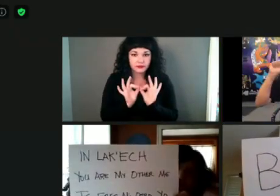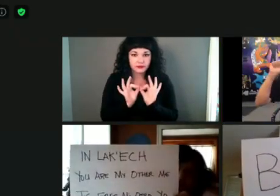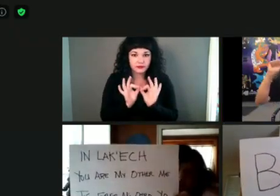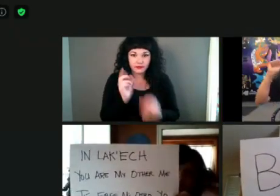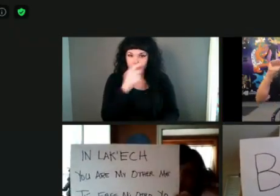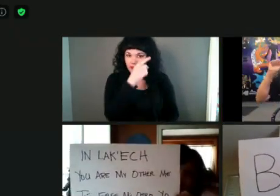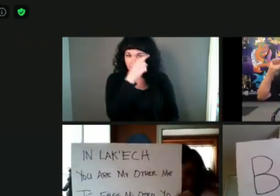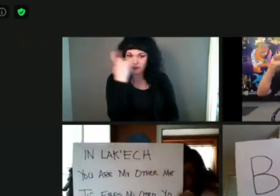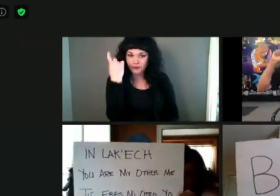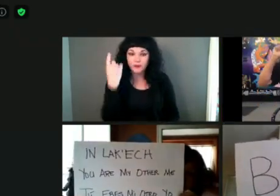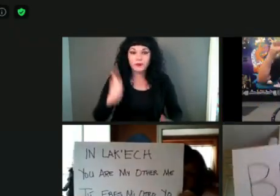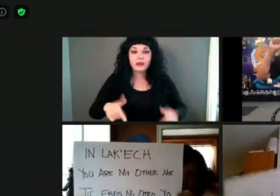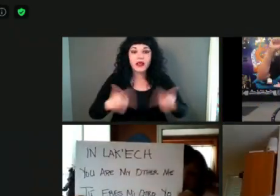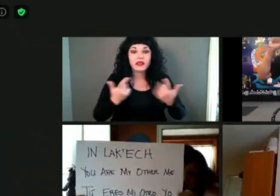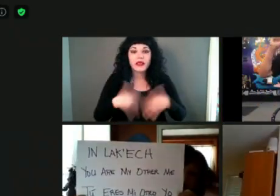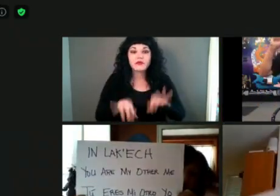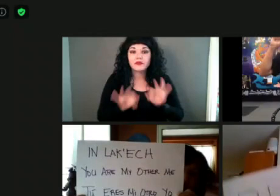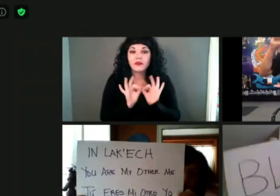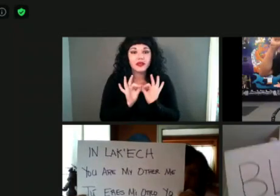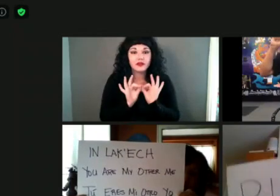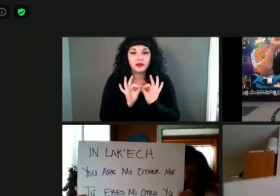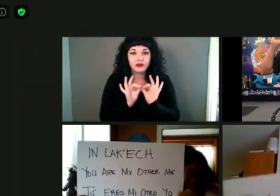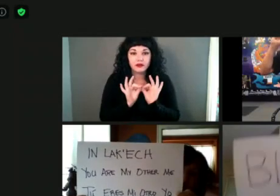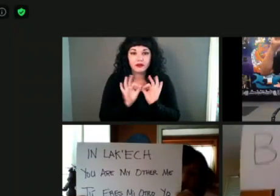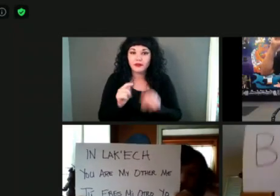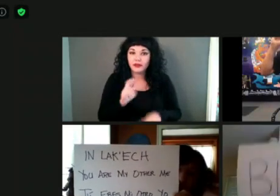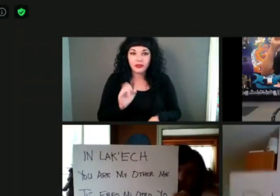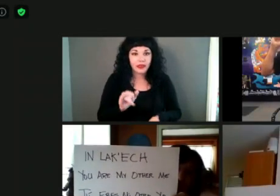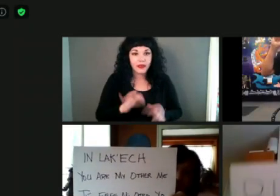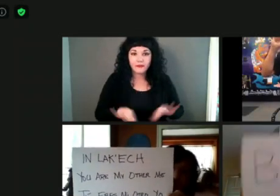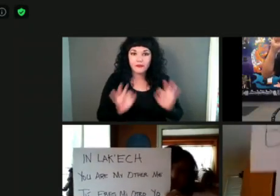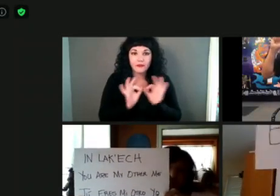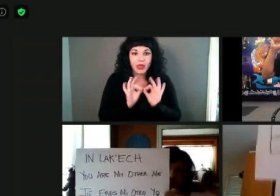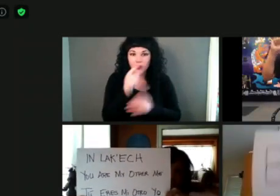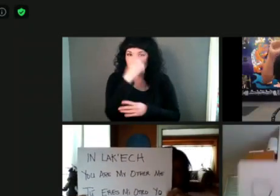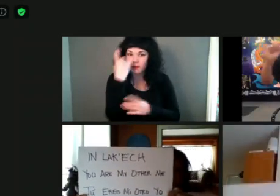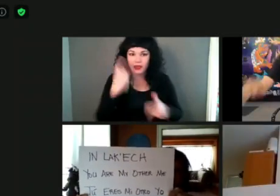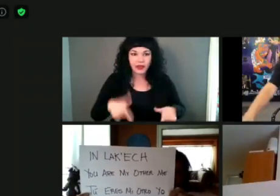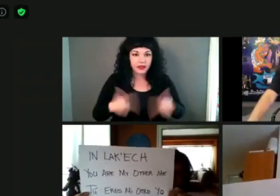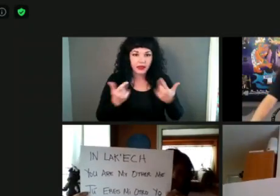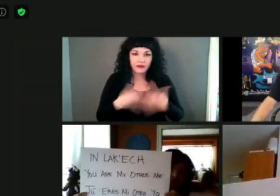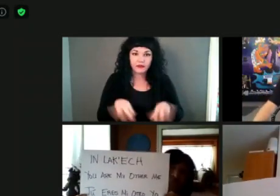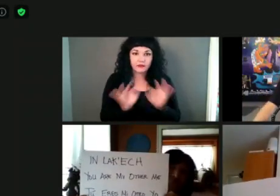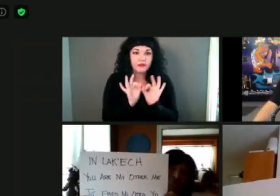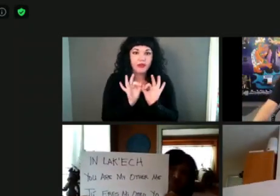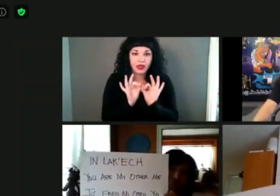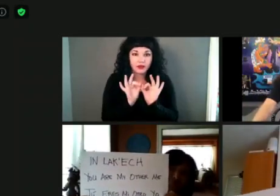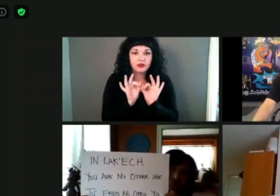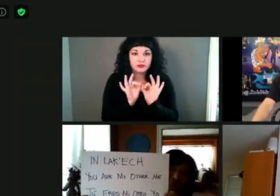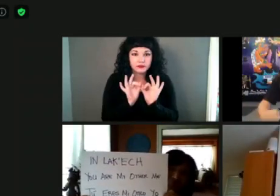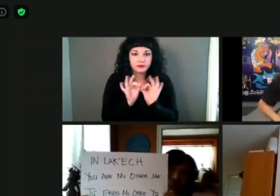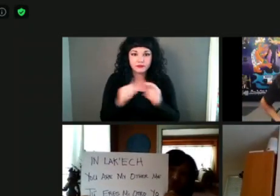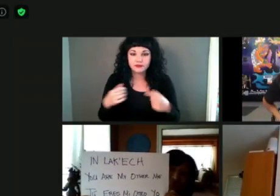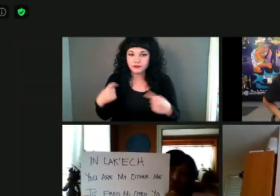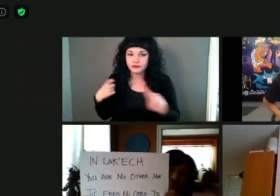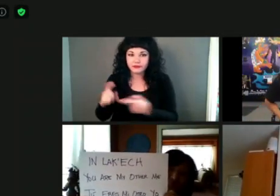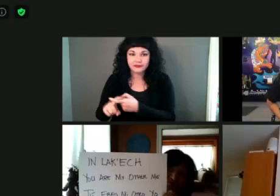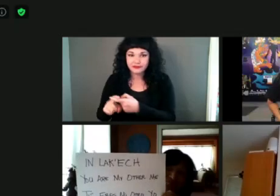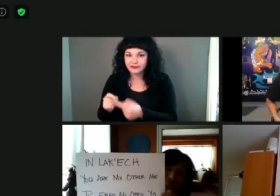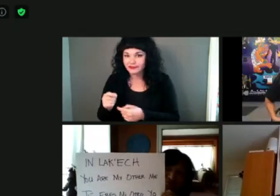lives matter. Black lives matter. They matter. Black lives matter. matter. La vida Black negra lives es importante.